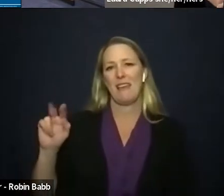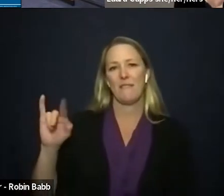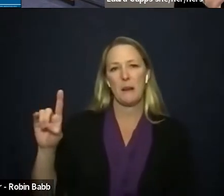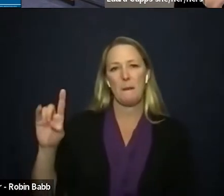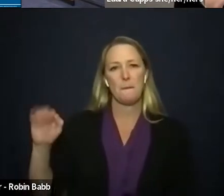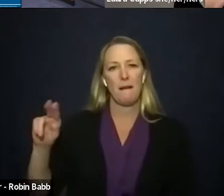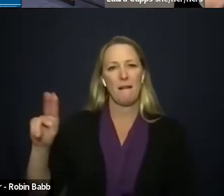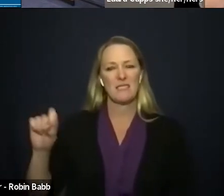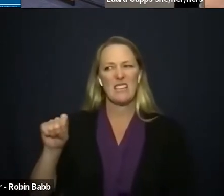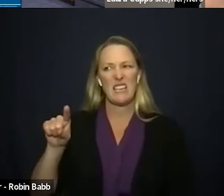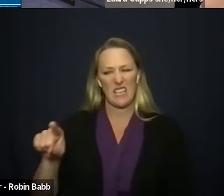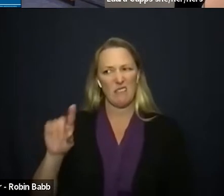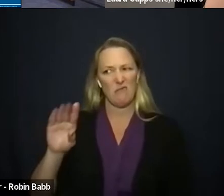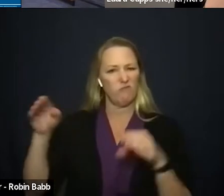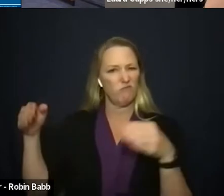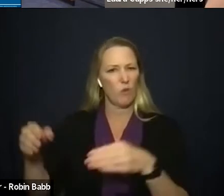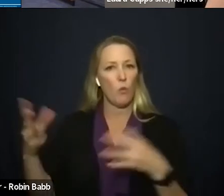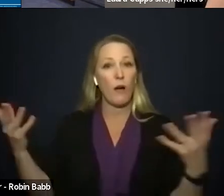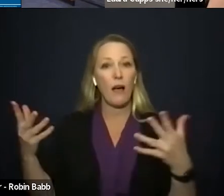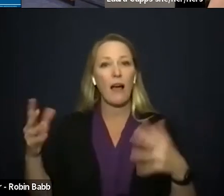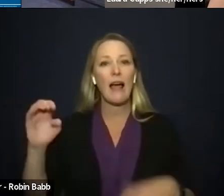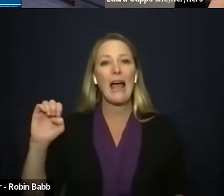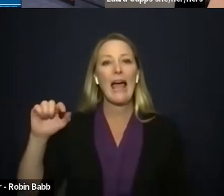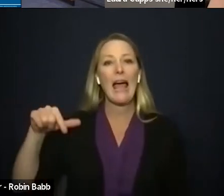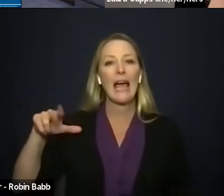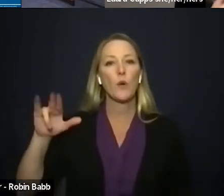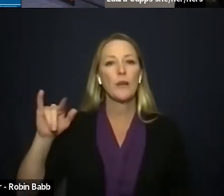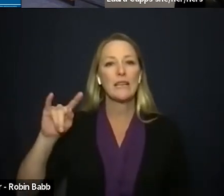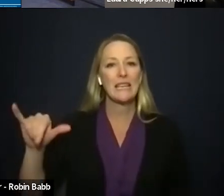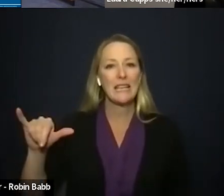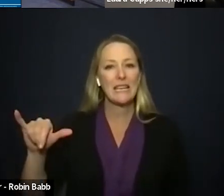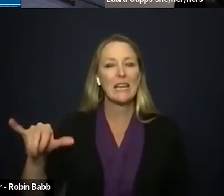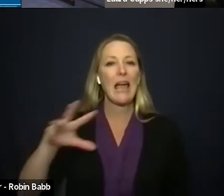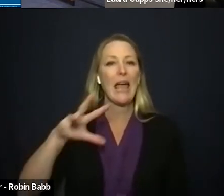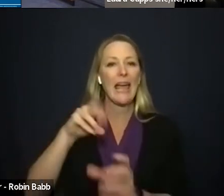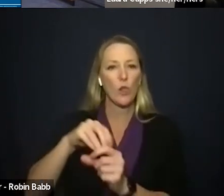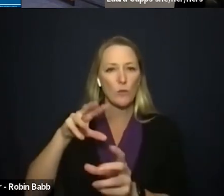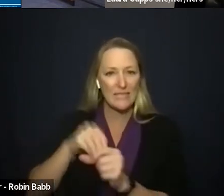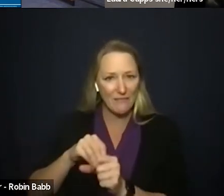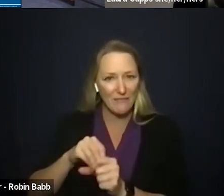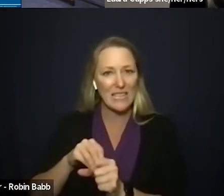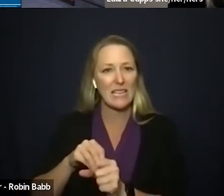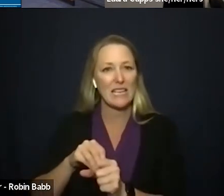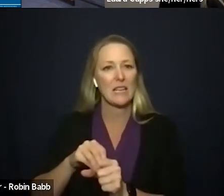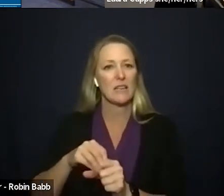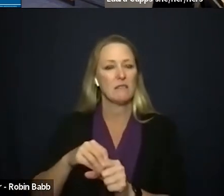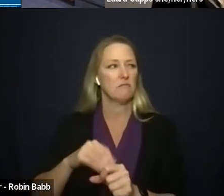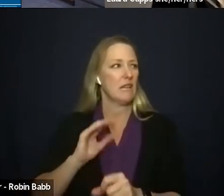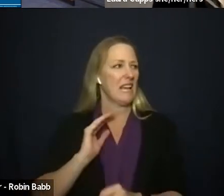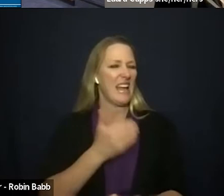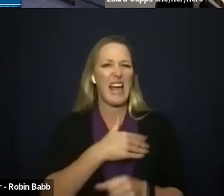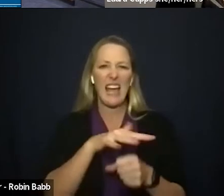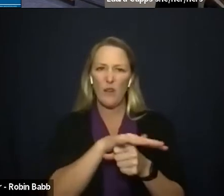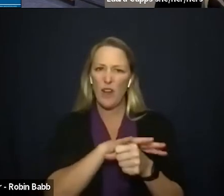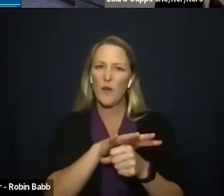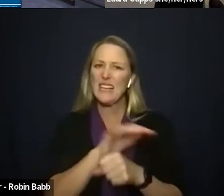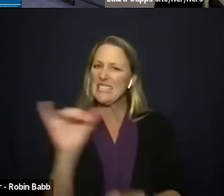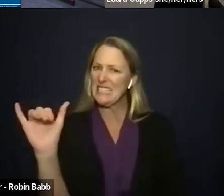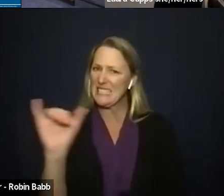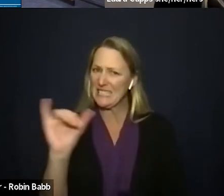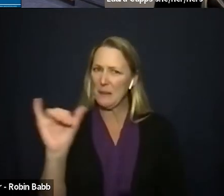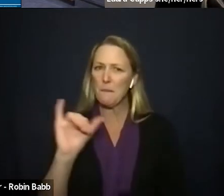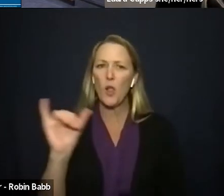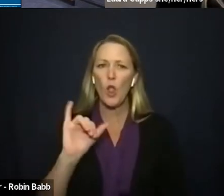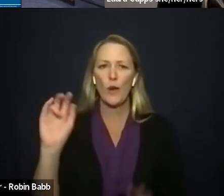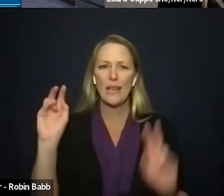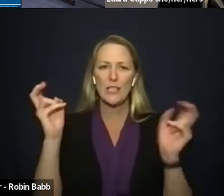lot on equity and inclusivity as well for our area has some similar issues around